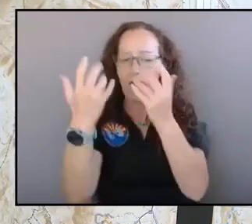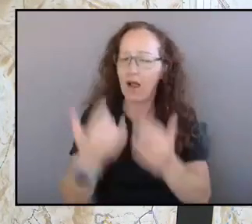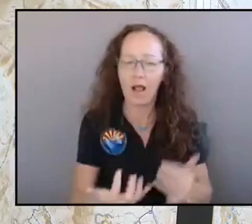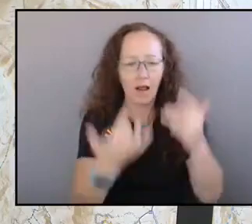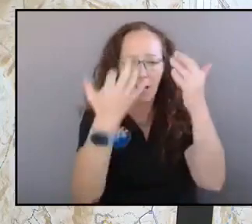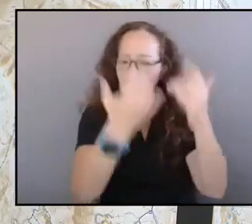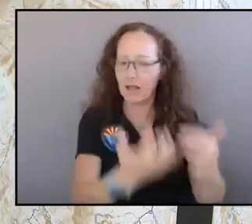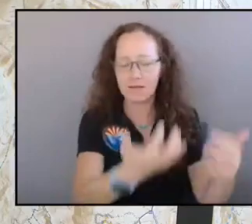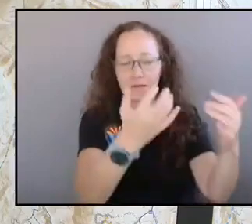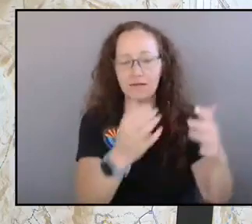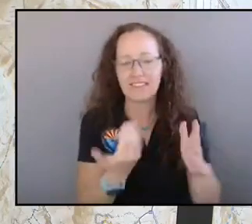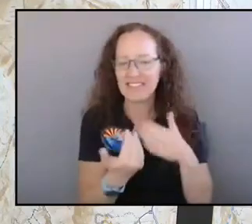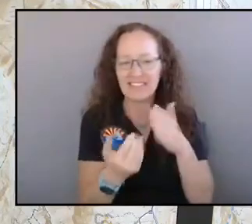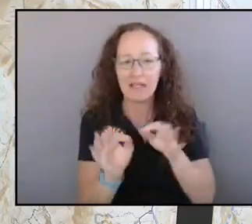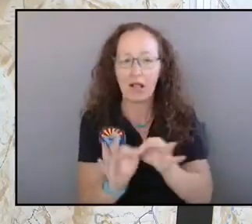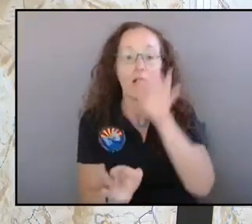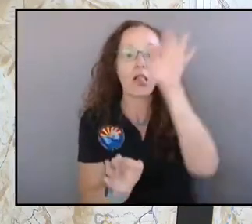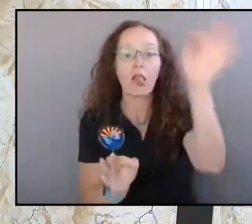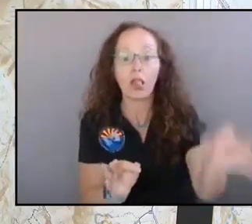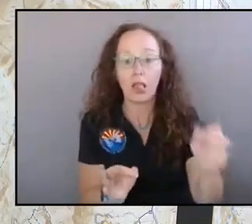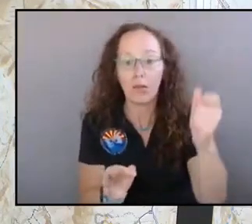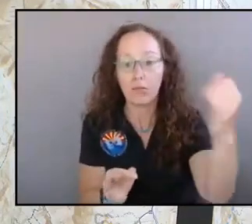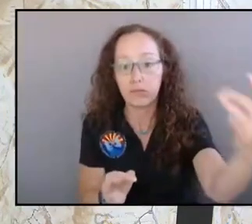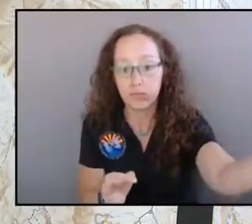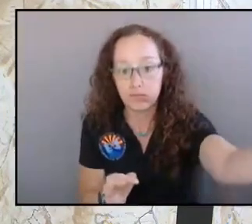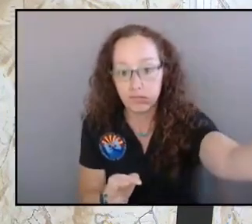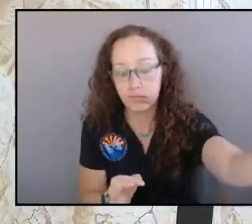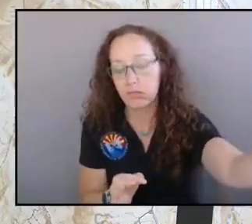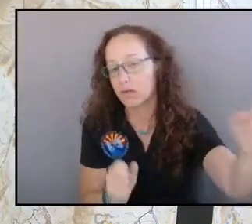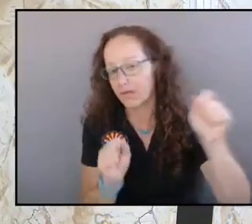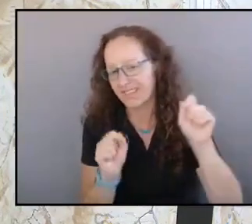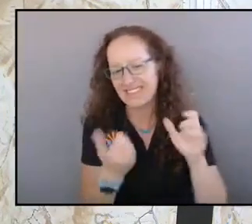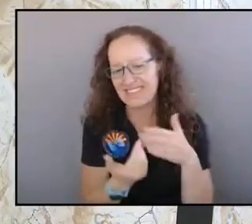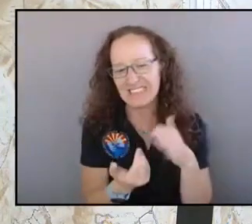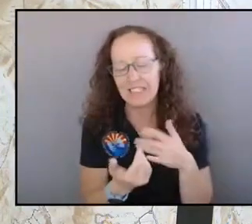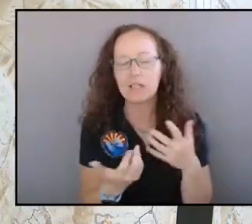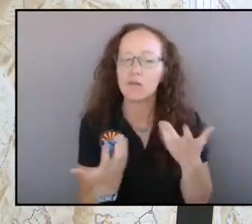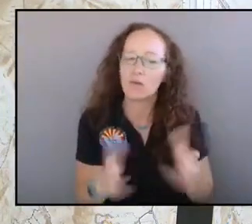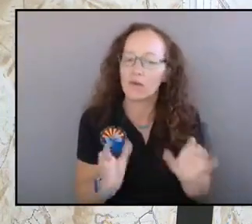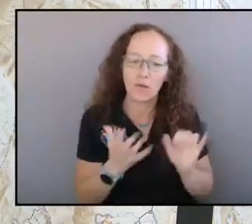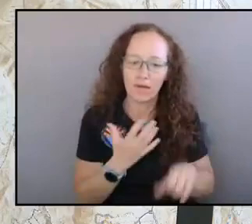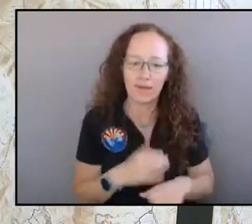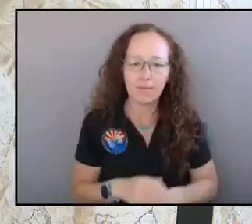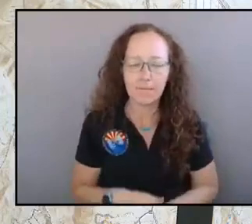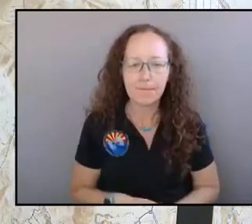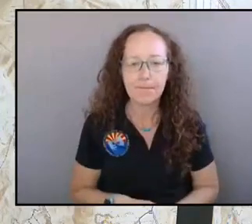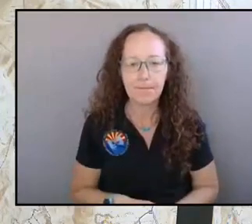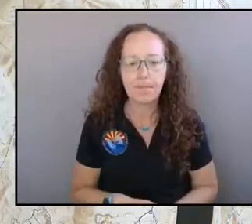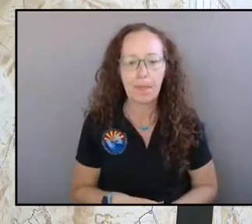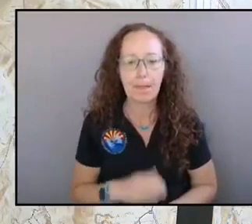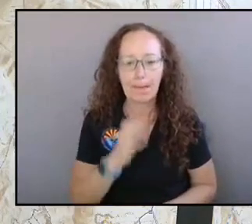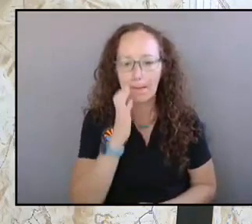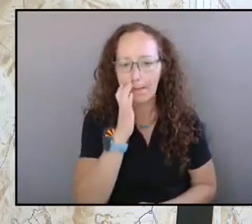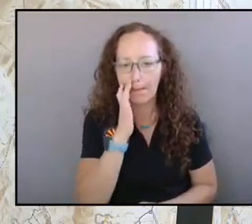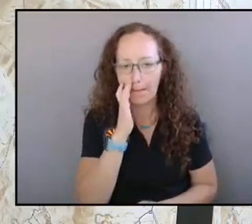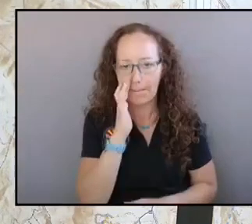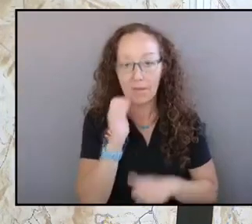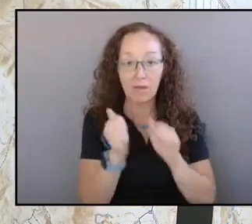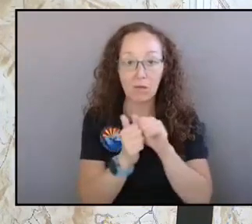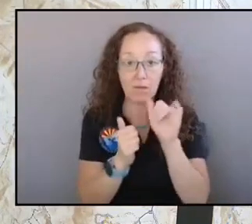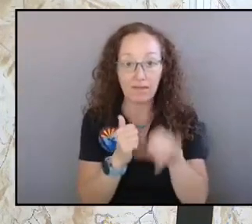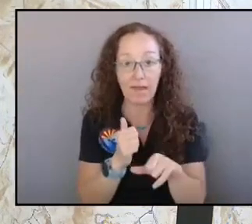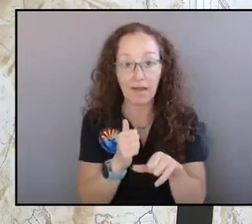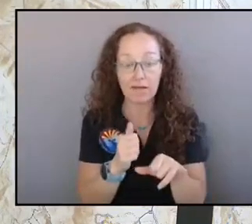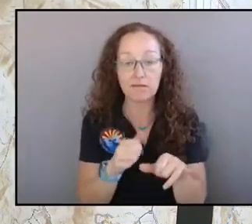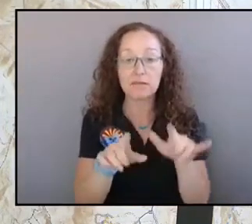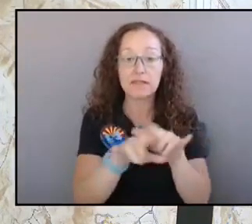spot across the road and then start moving up to the north, to the northeast again. Concurrent with that effort, we're identifying, we're going to have